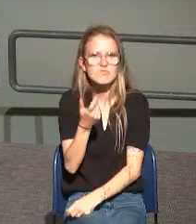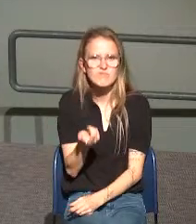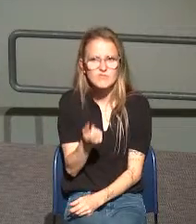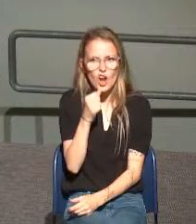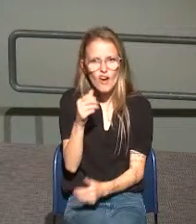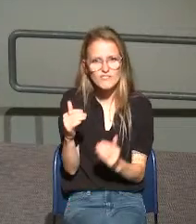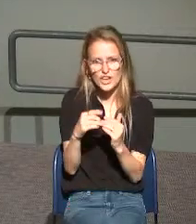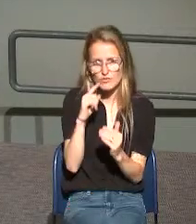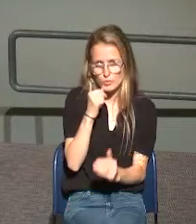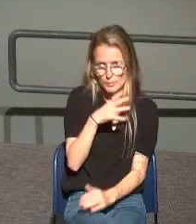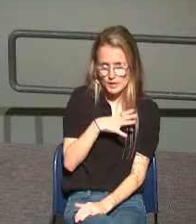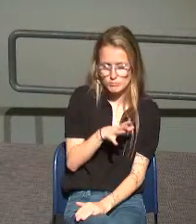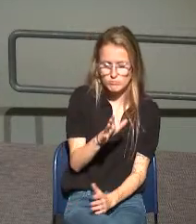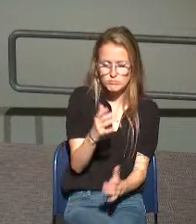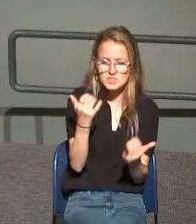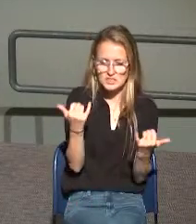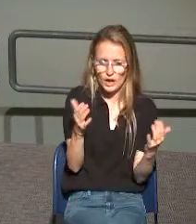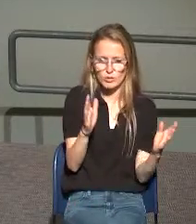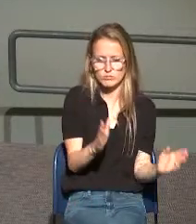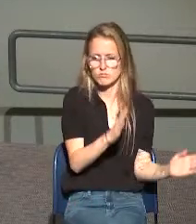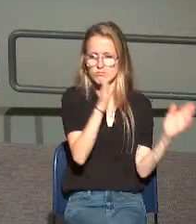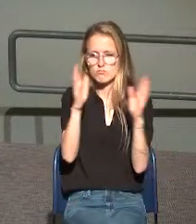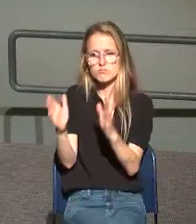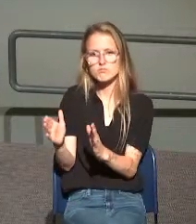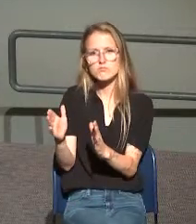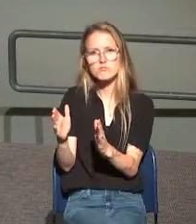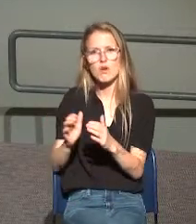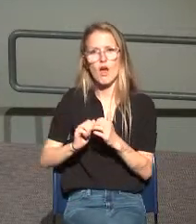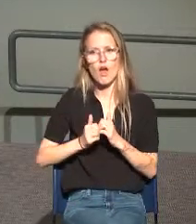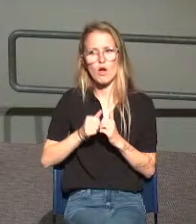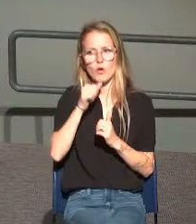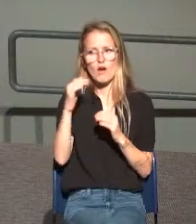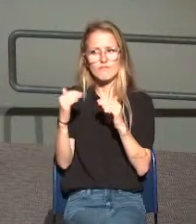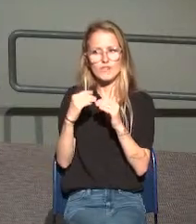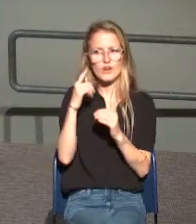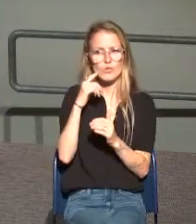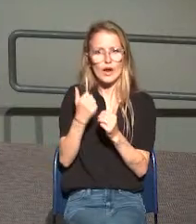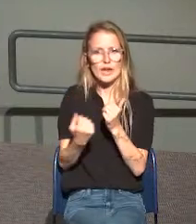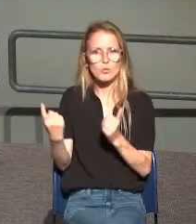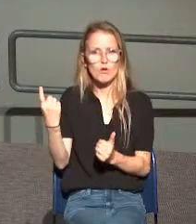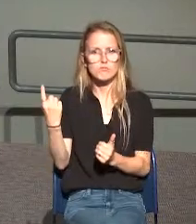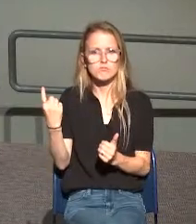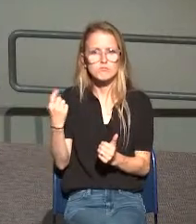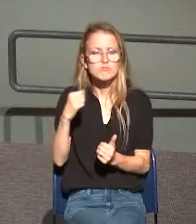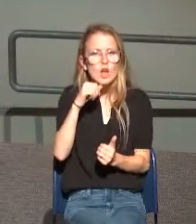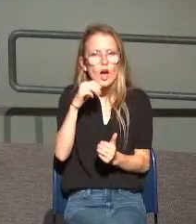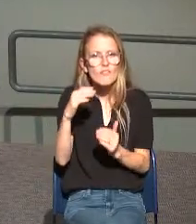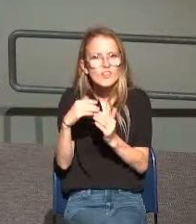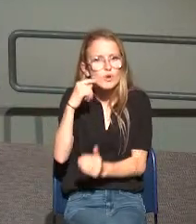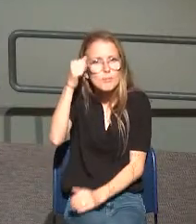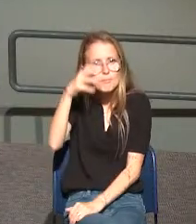women. The other side, though, is, like I said, it's not fair to anybody. It's not fair to the